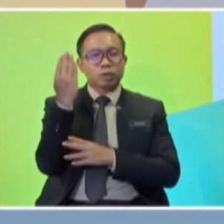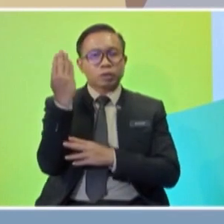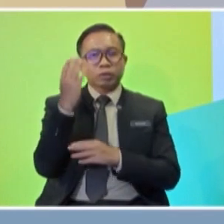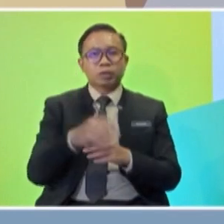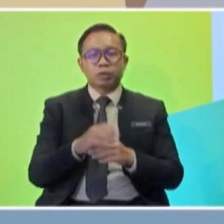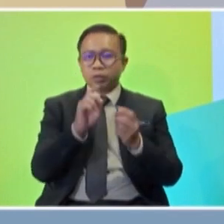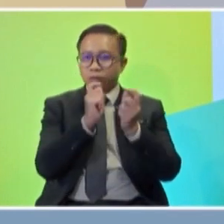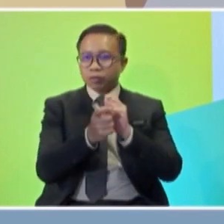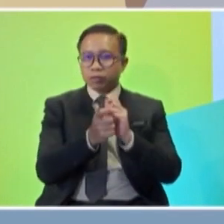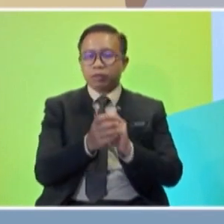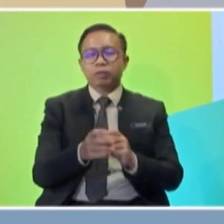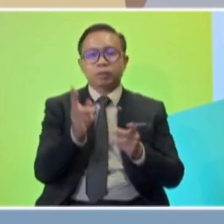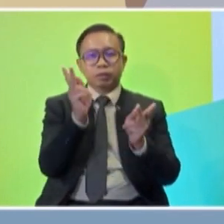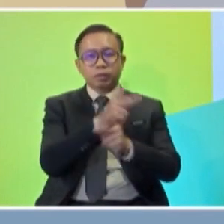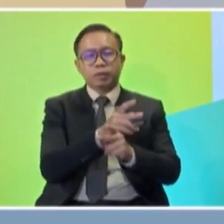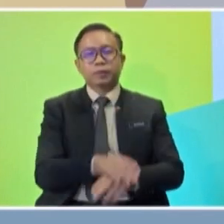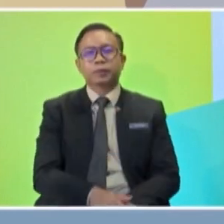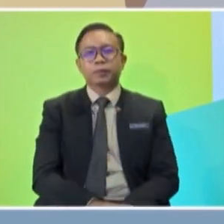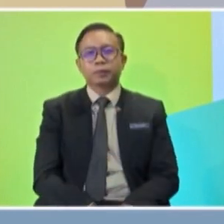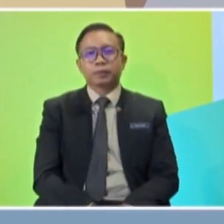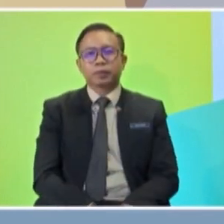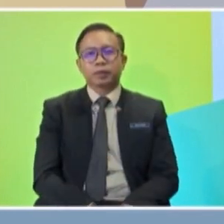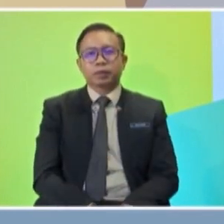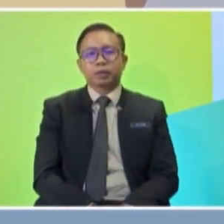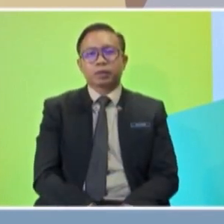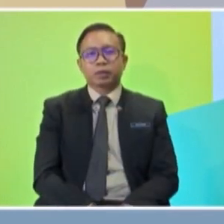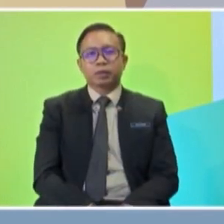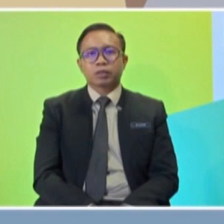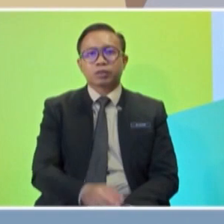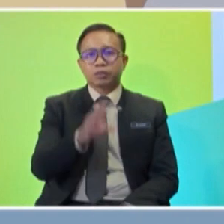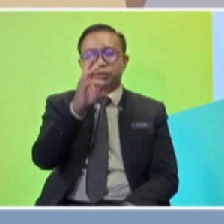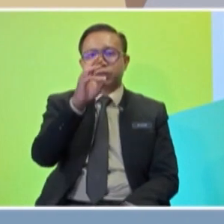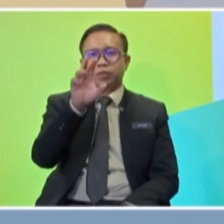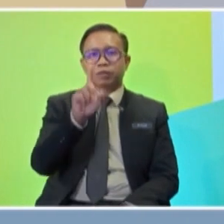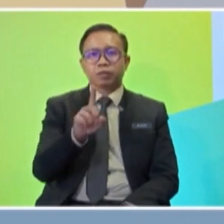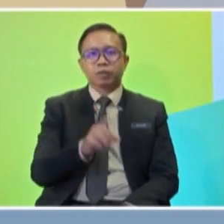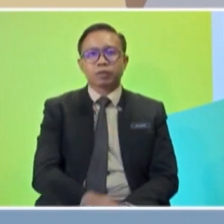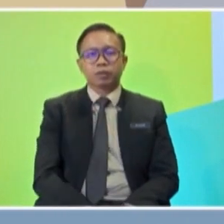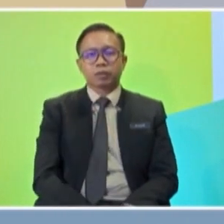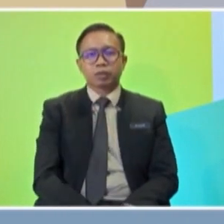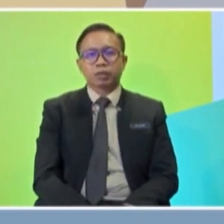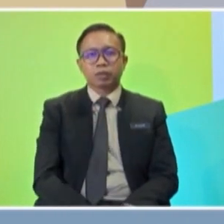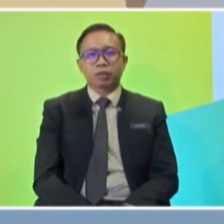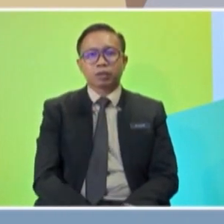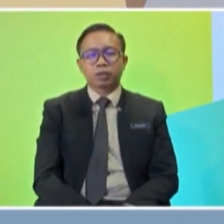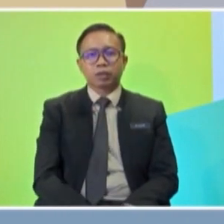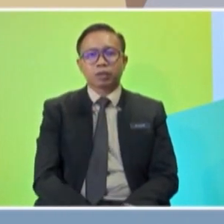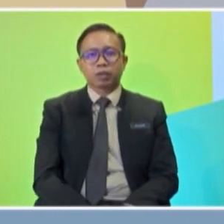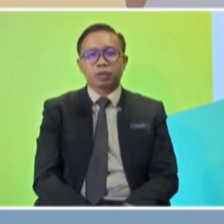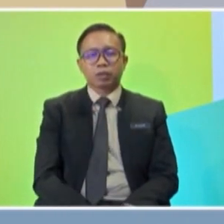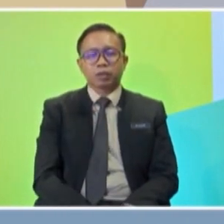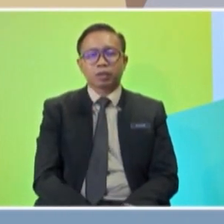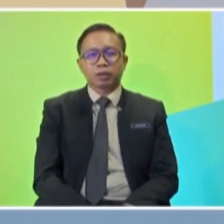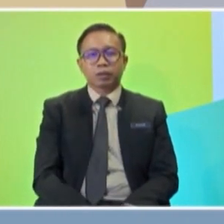it to multiply it. Okay. So it will become 1 over 6. So we'll get 2 over 3 times 1 over 6. We